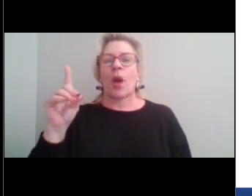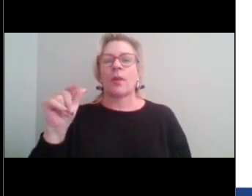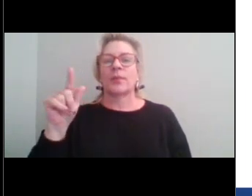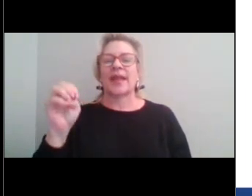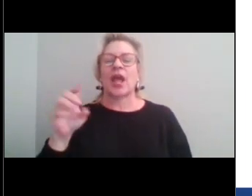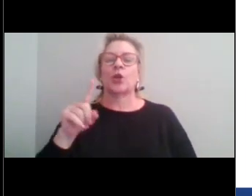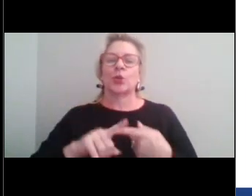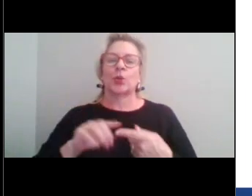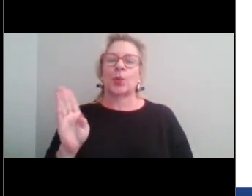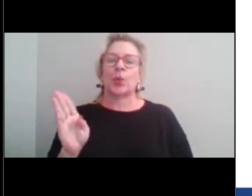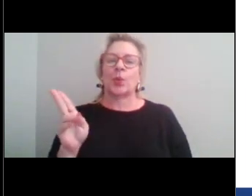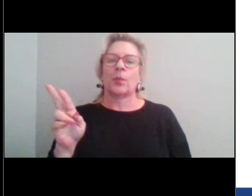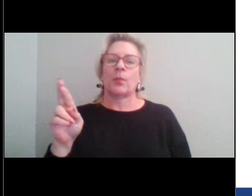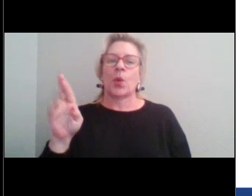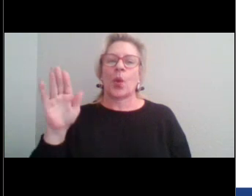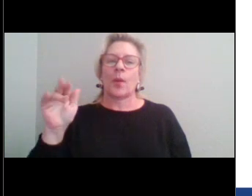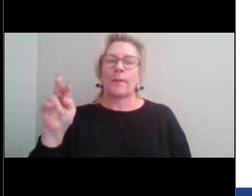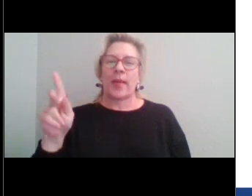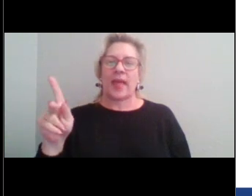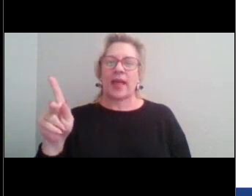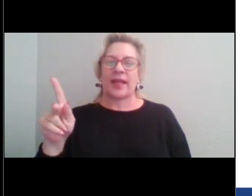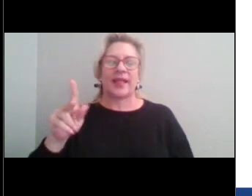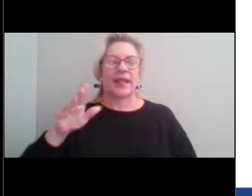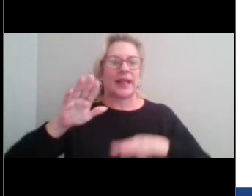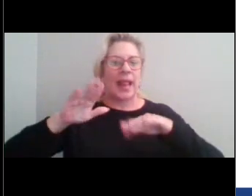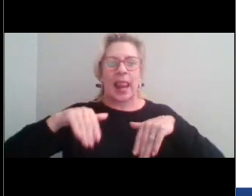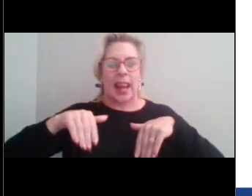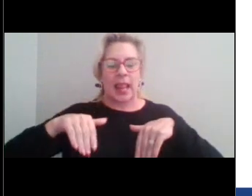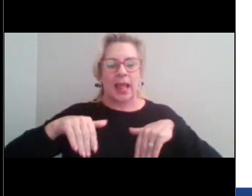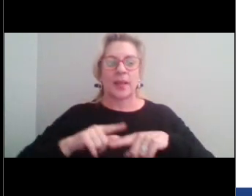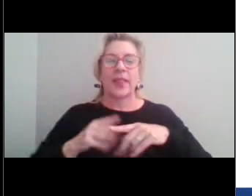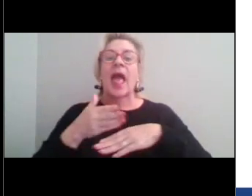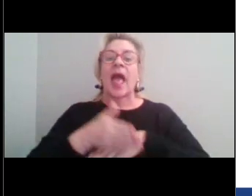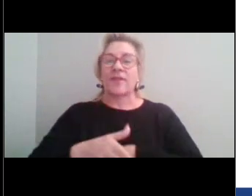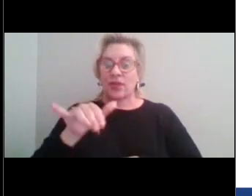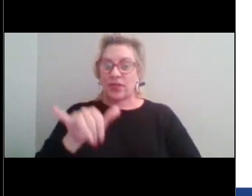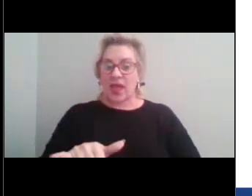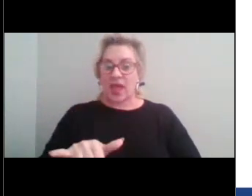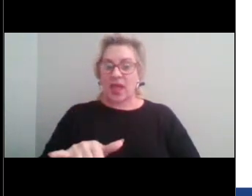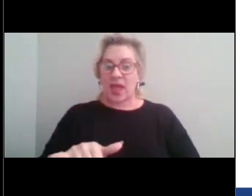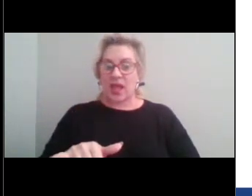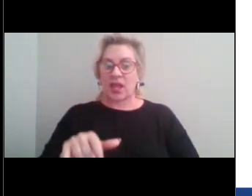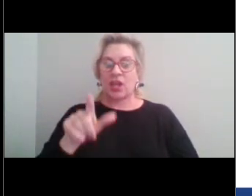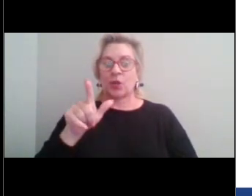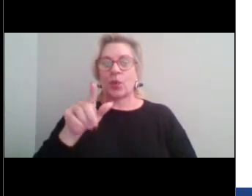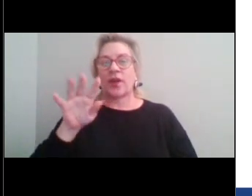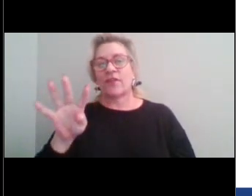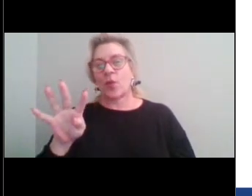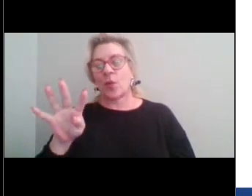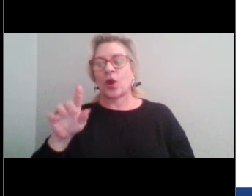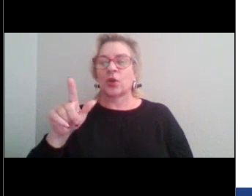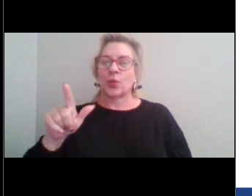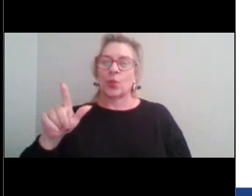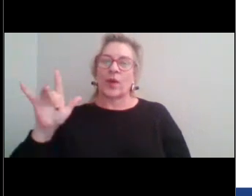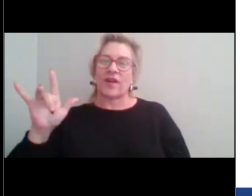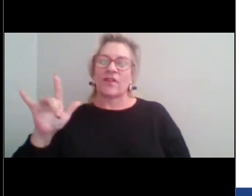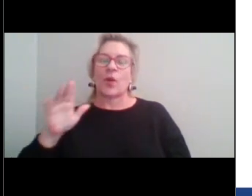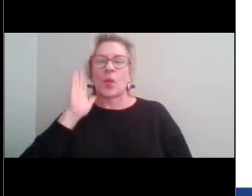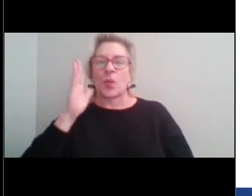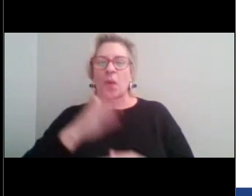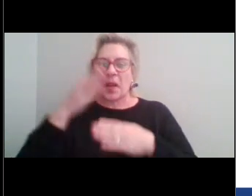that's one that's not set yet. And then after that, in 24 and into 25, we'll complete the LA to Anaheim stretch, which